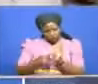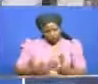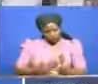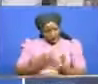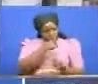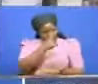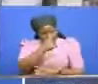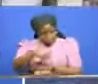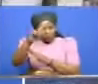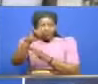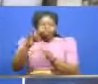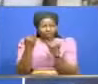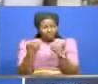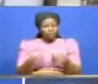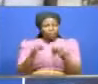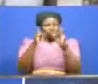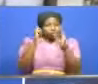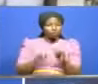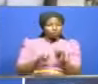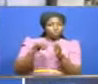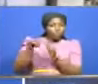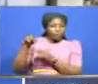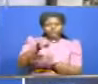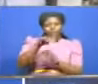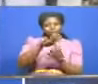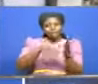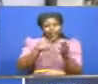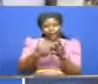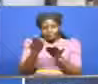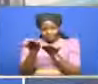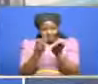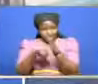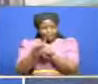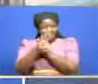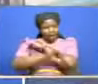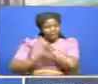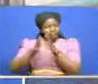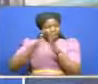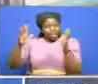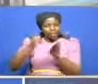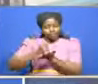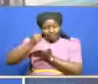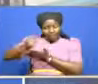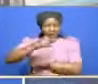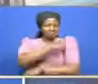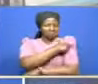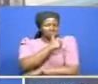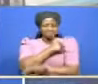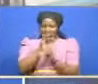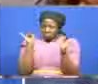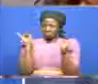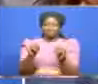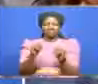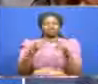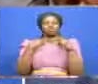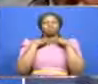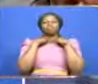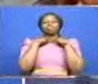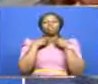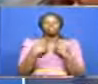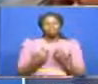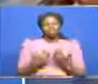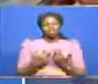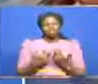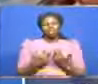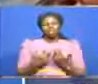implementation of the new pay structure, services at the country's largest referral hospital will stay grounded.